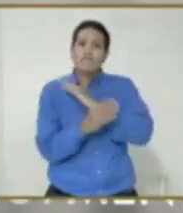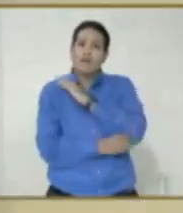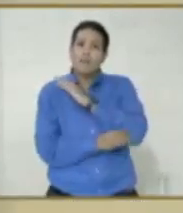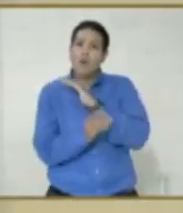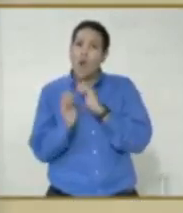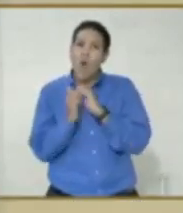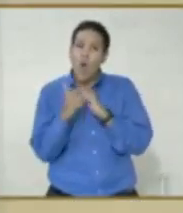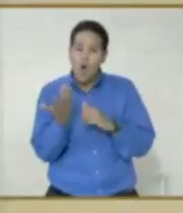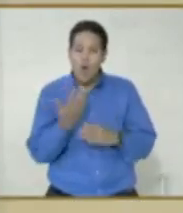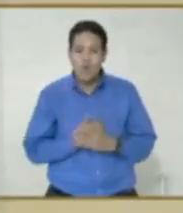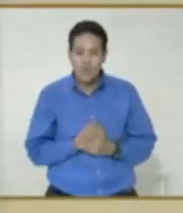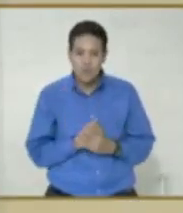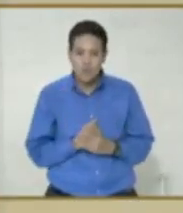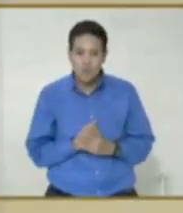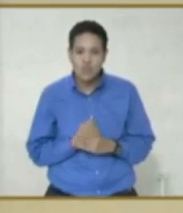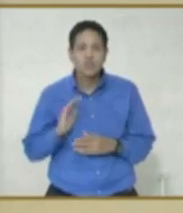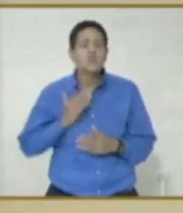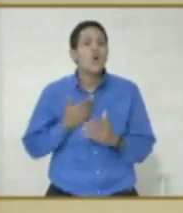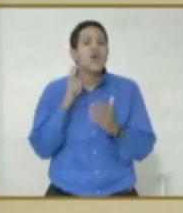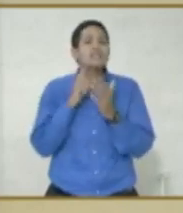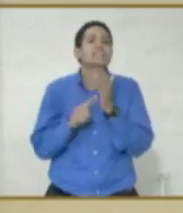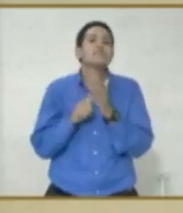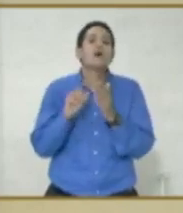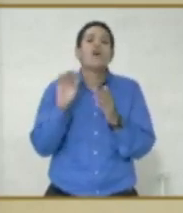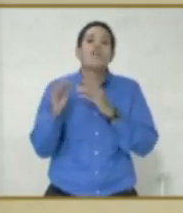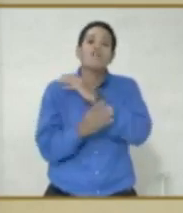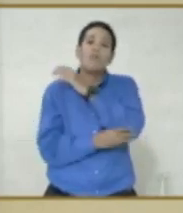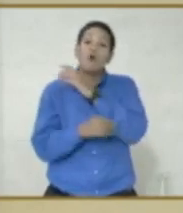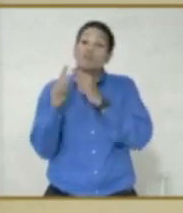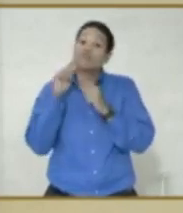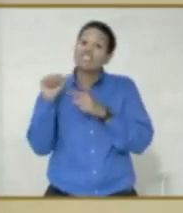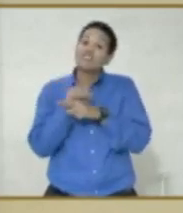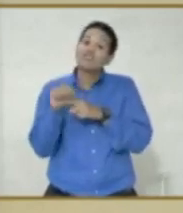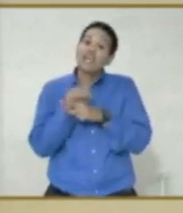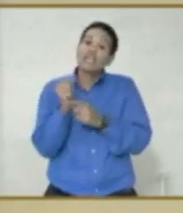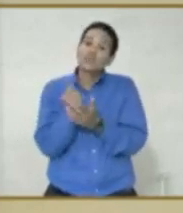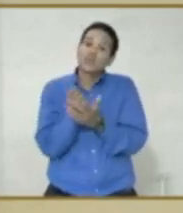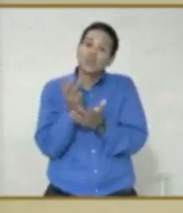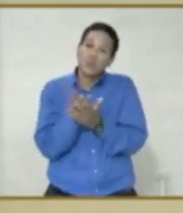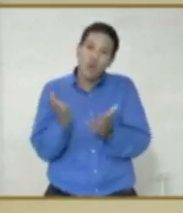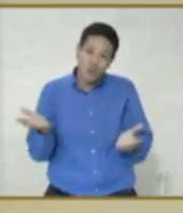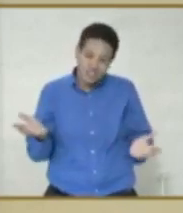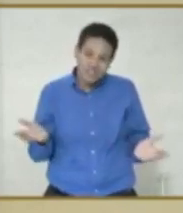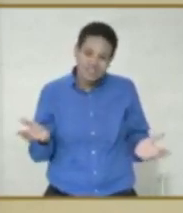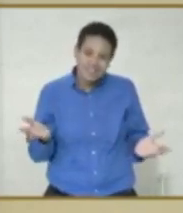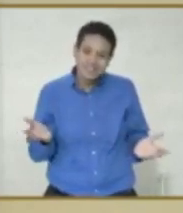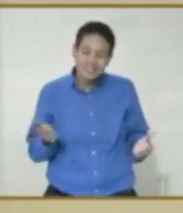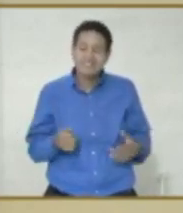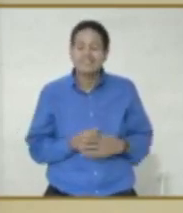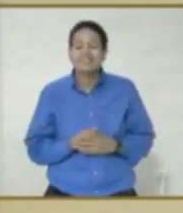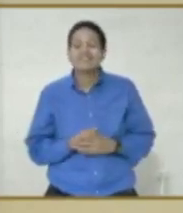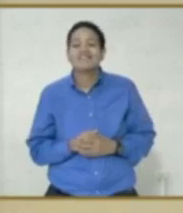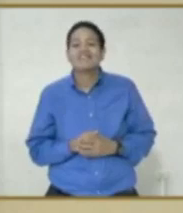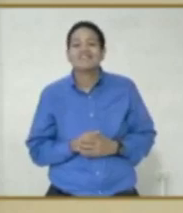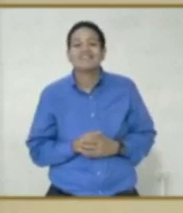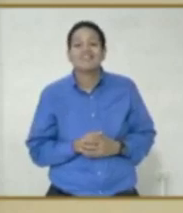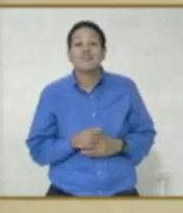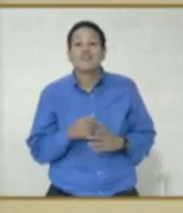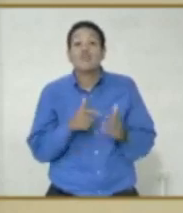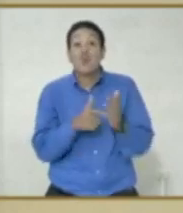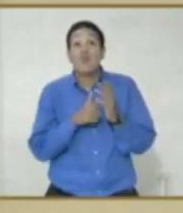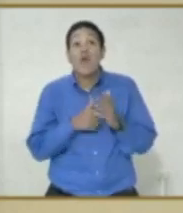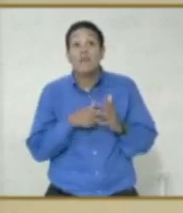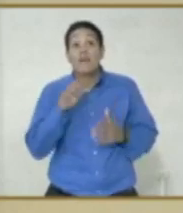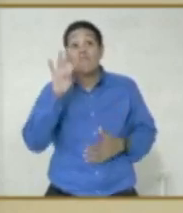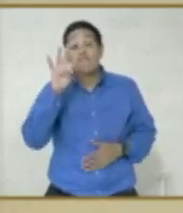Okay. So our inspectors of poor are trained social workers. The requirement is 4 or